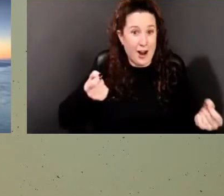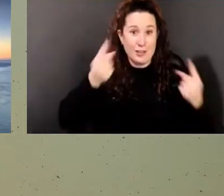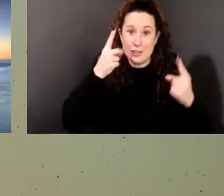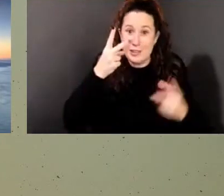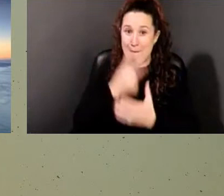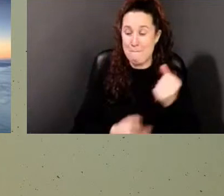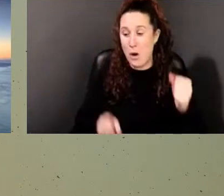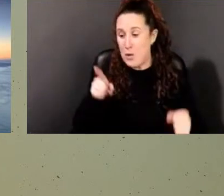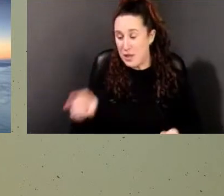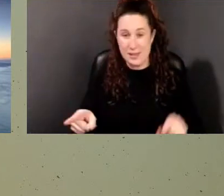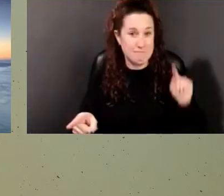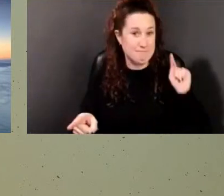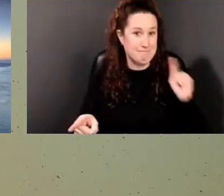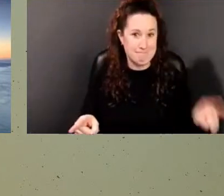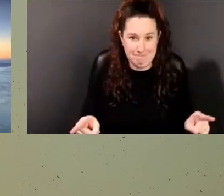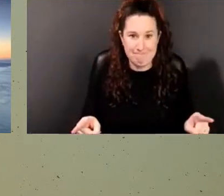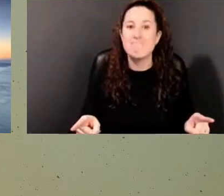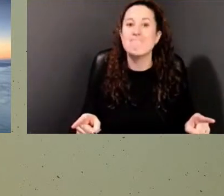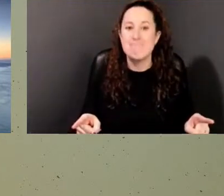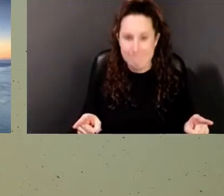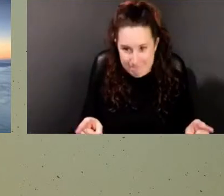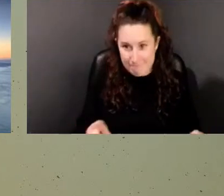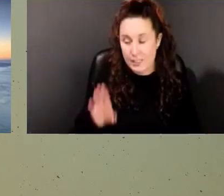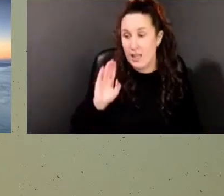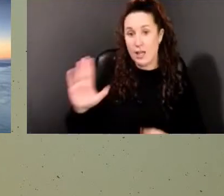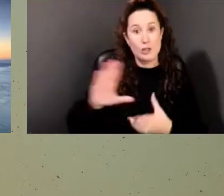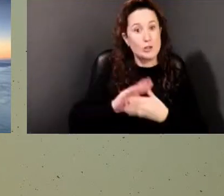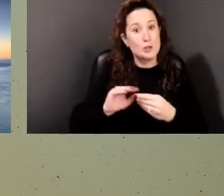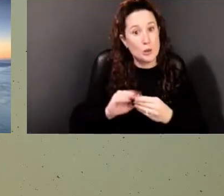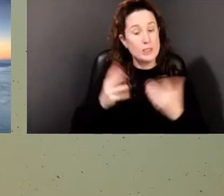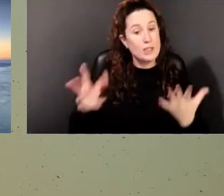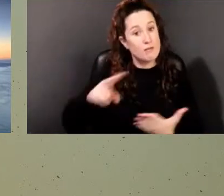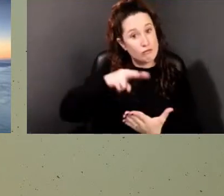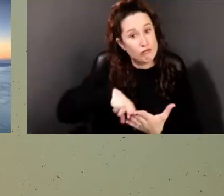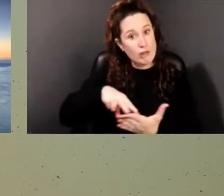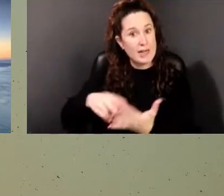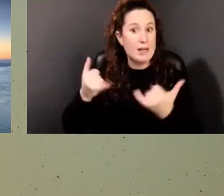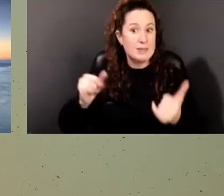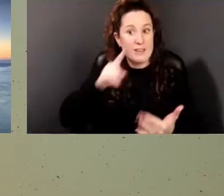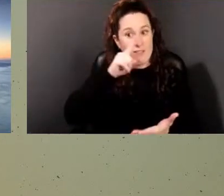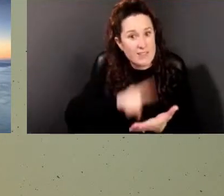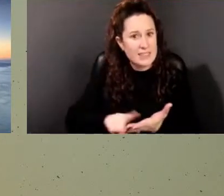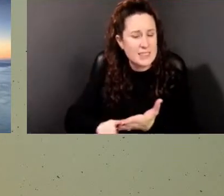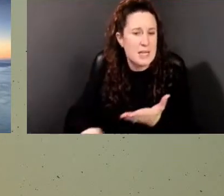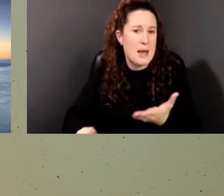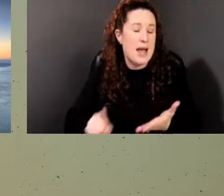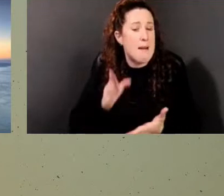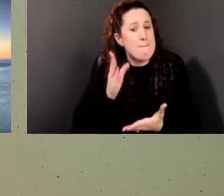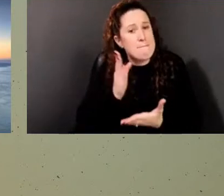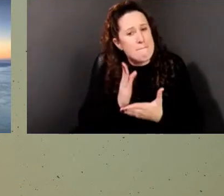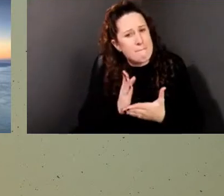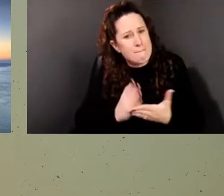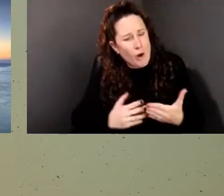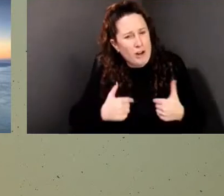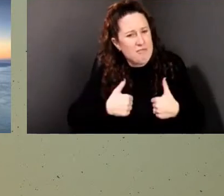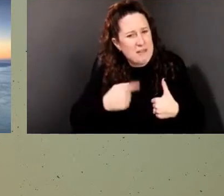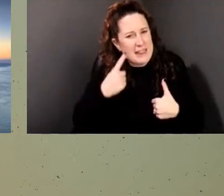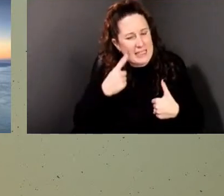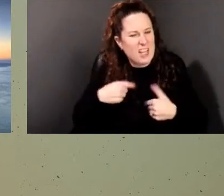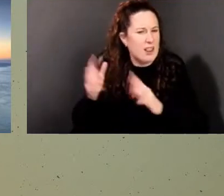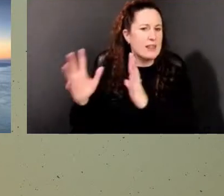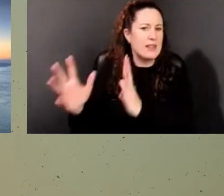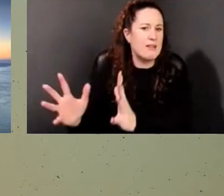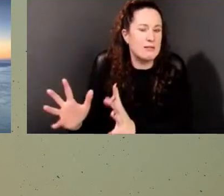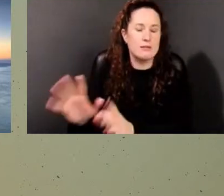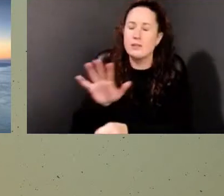I've read their stories. I'm still investigating them. And so part of me says, leave them alone. They've been through enough. But the other part of me says,